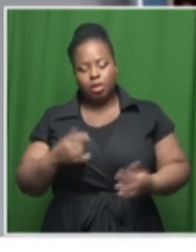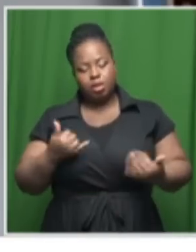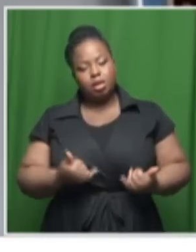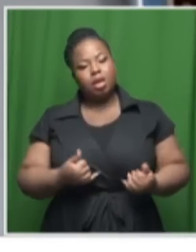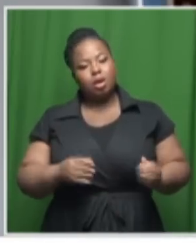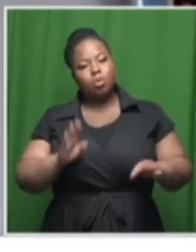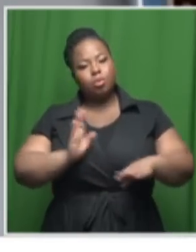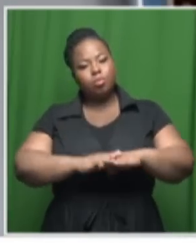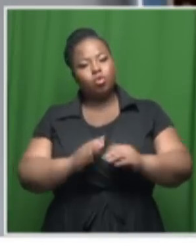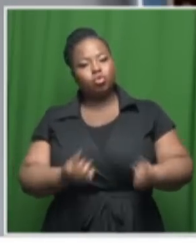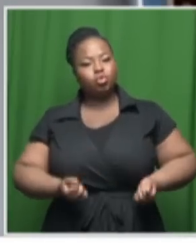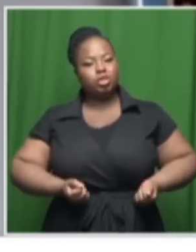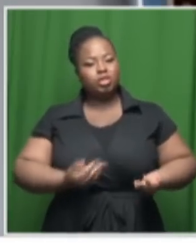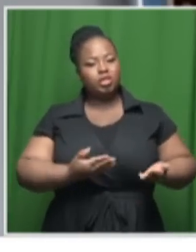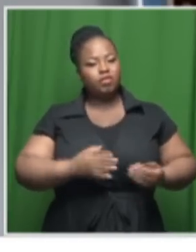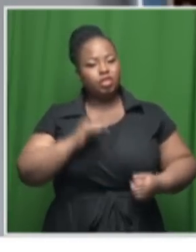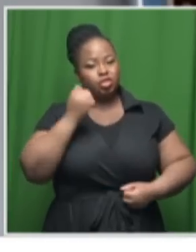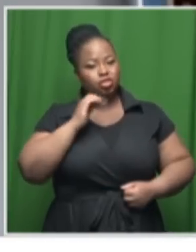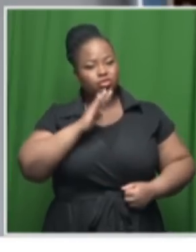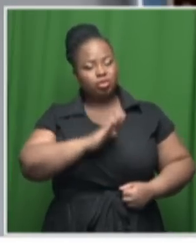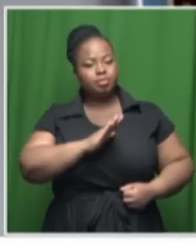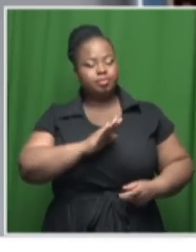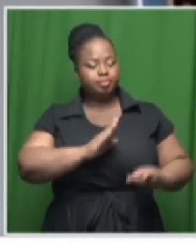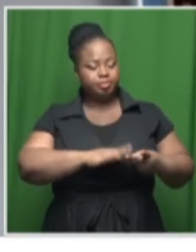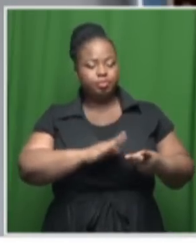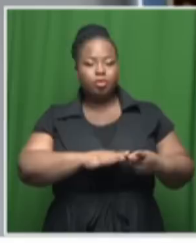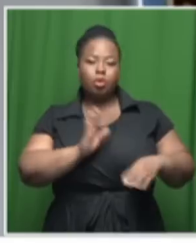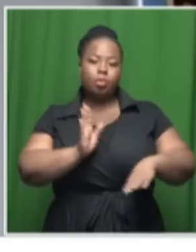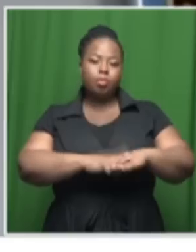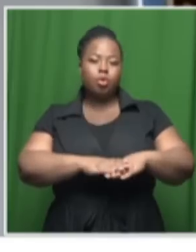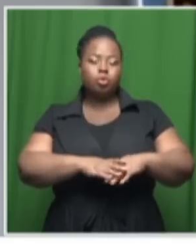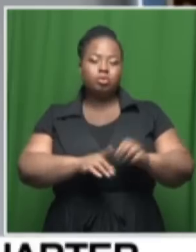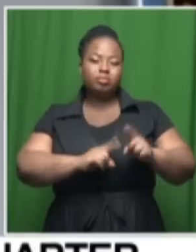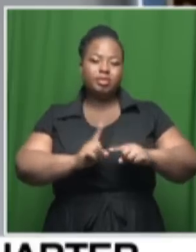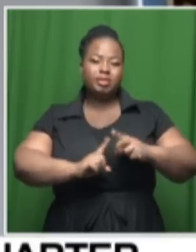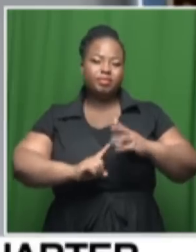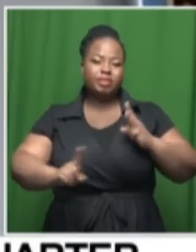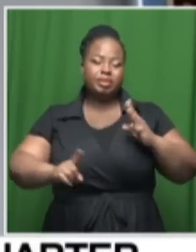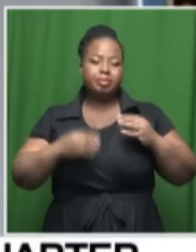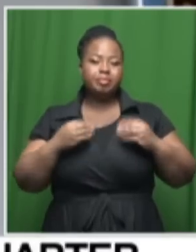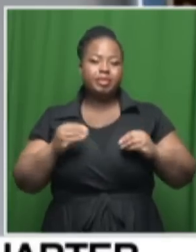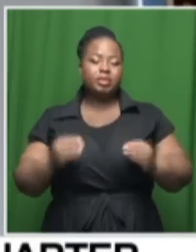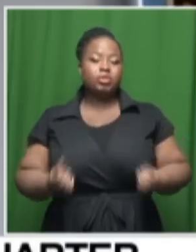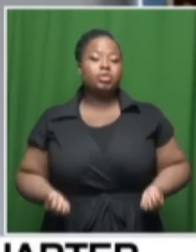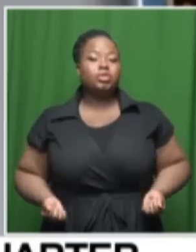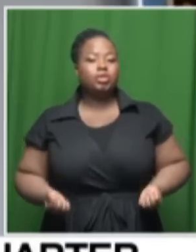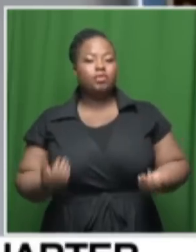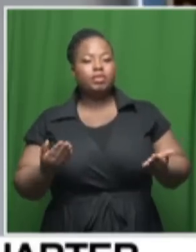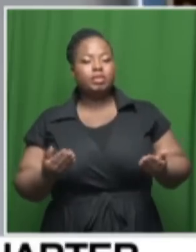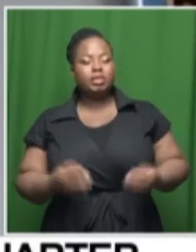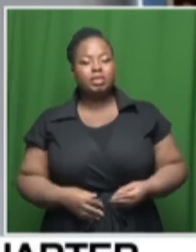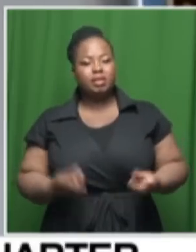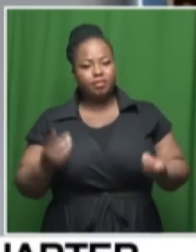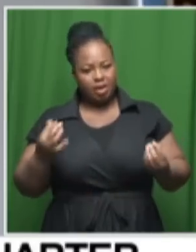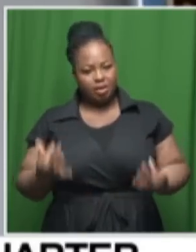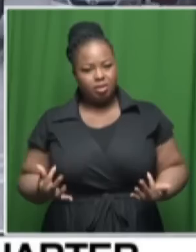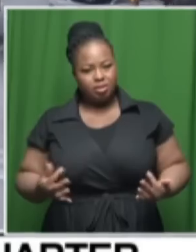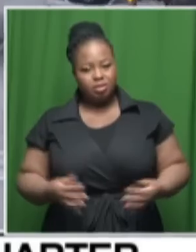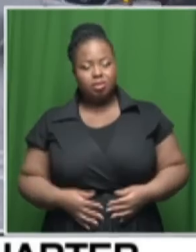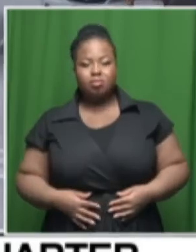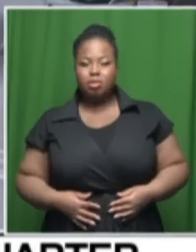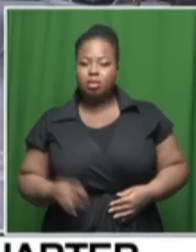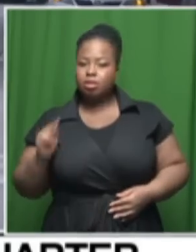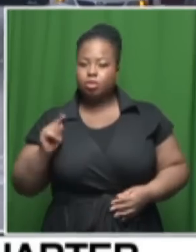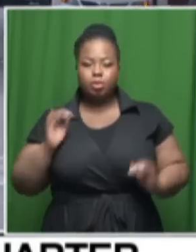to the service industry. We're moving more to various services, business services, for example, and of course, finance as well, which is